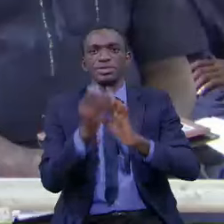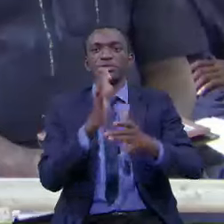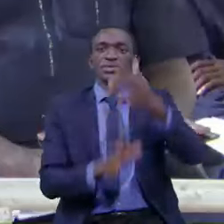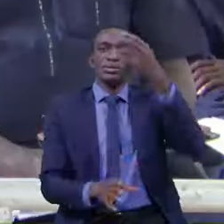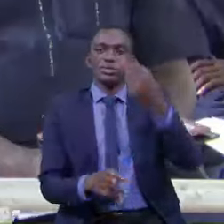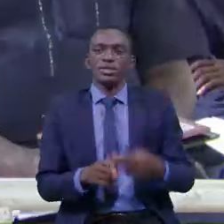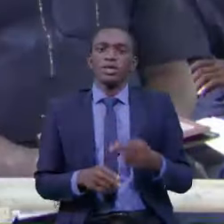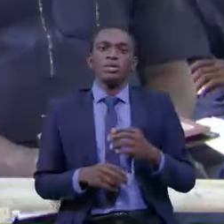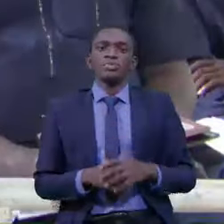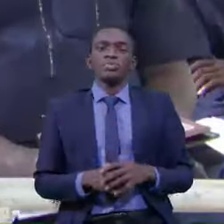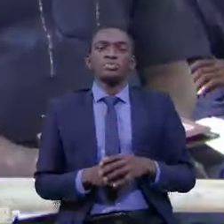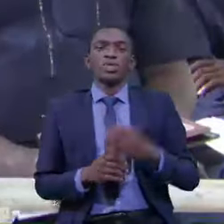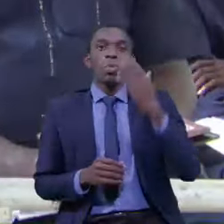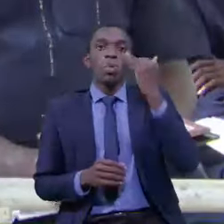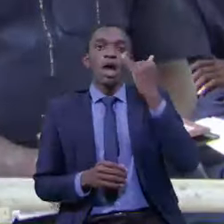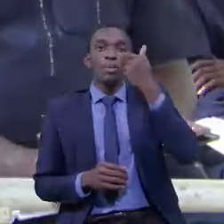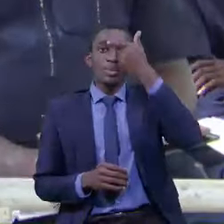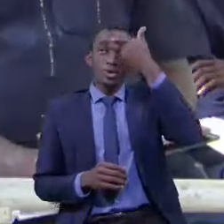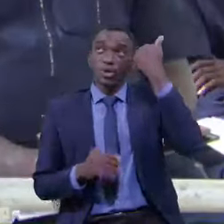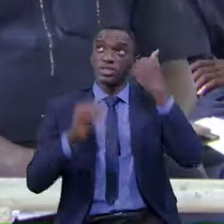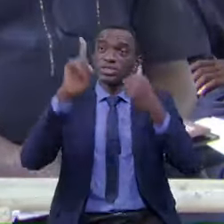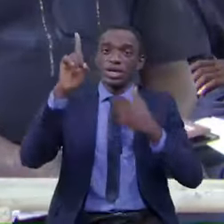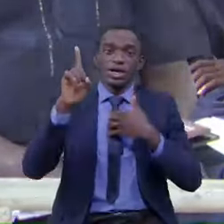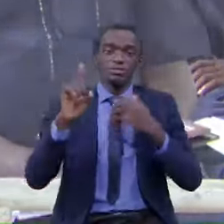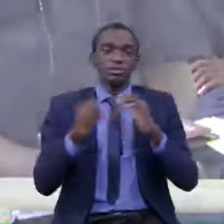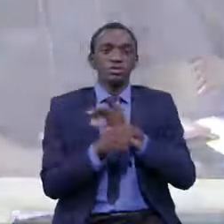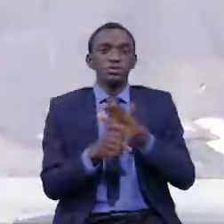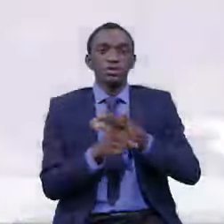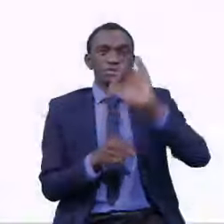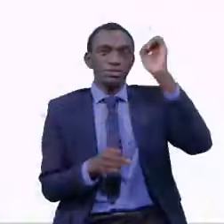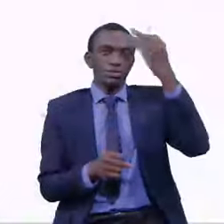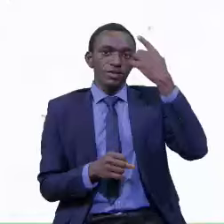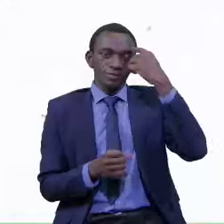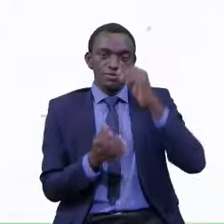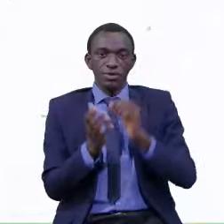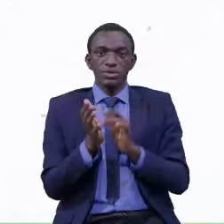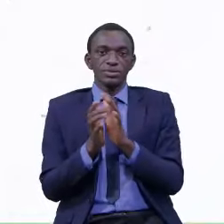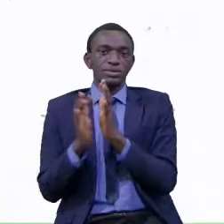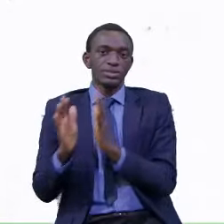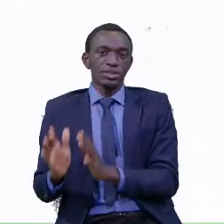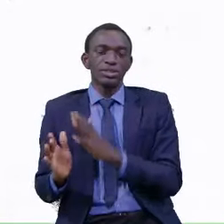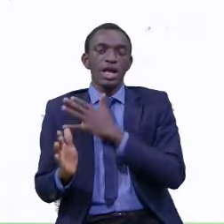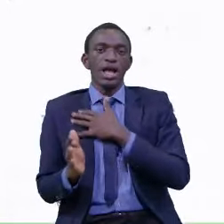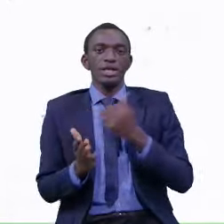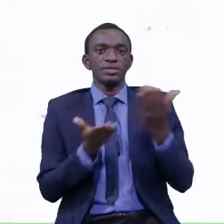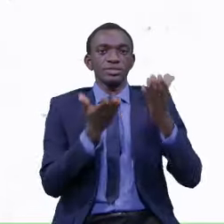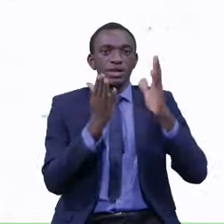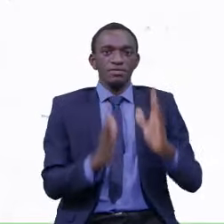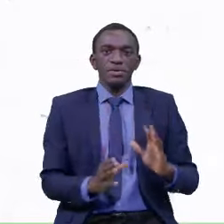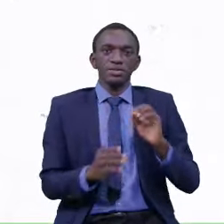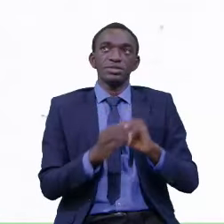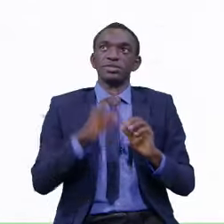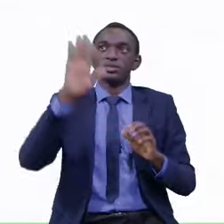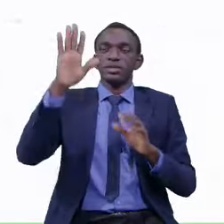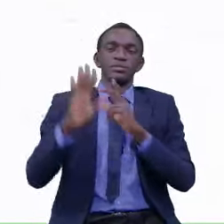Because there's sufficient grace for saints and servants in his kingdom. We're coming